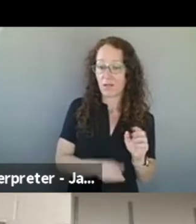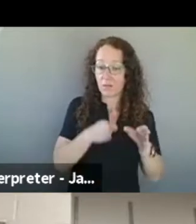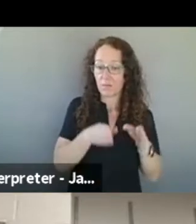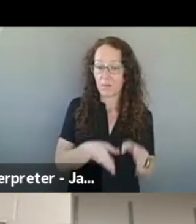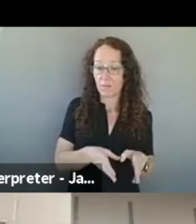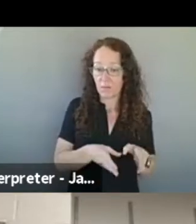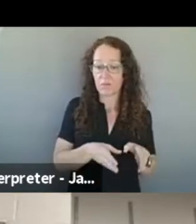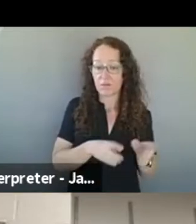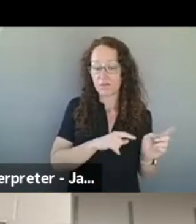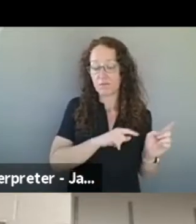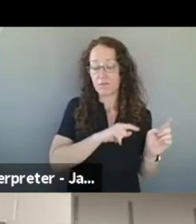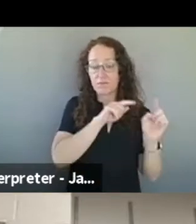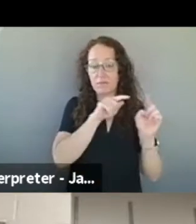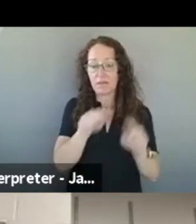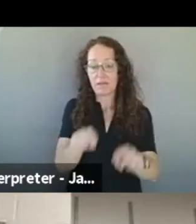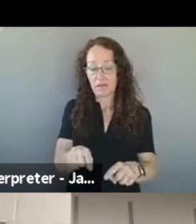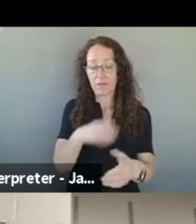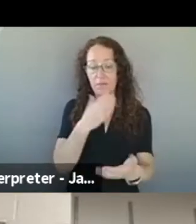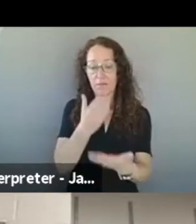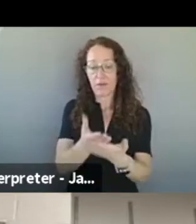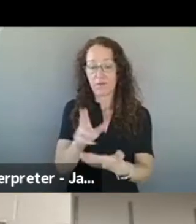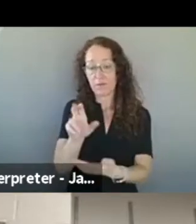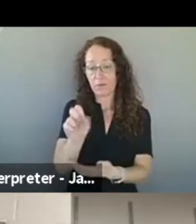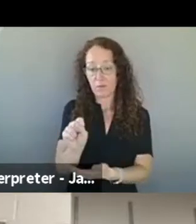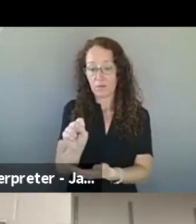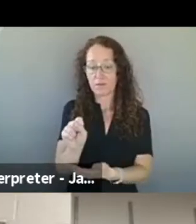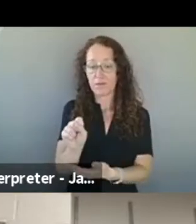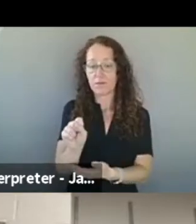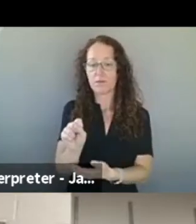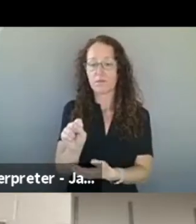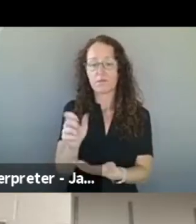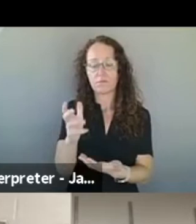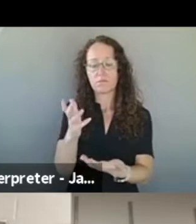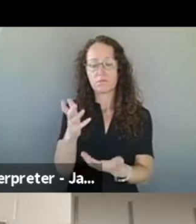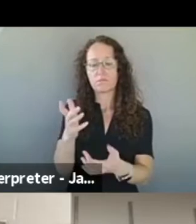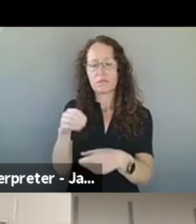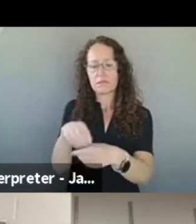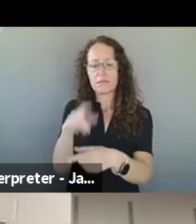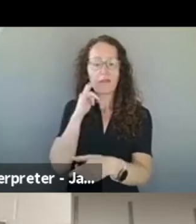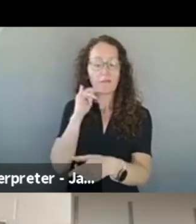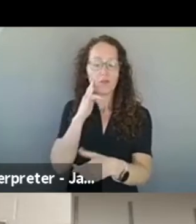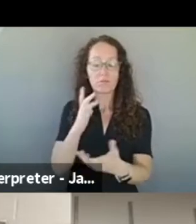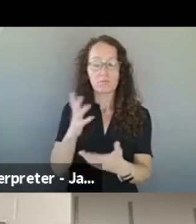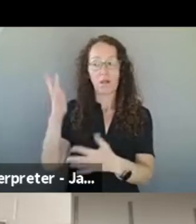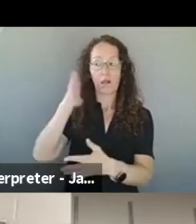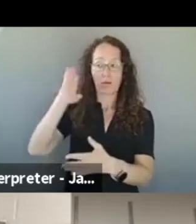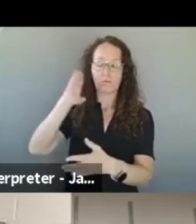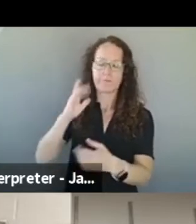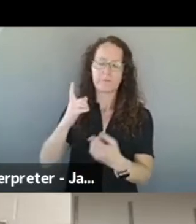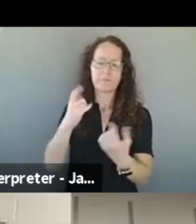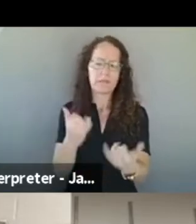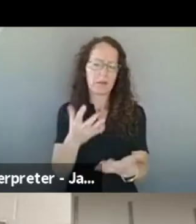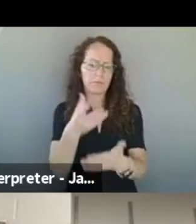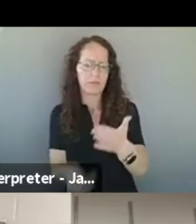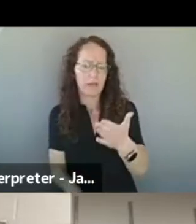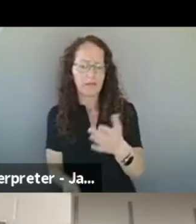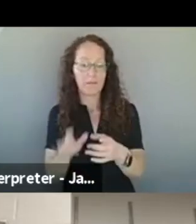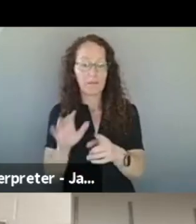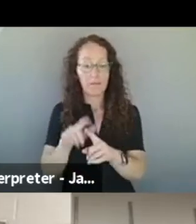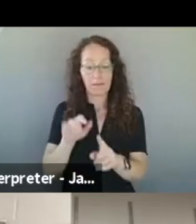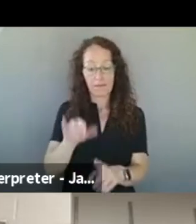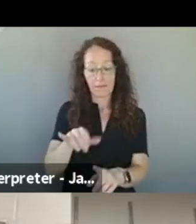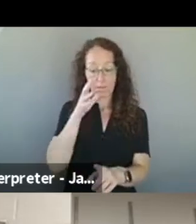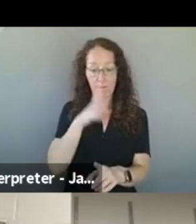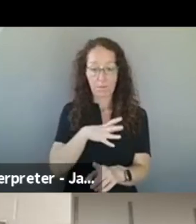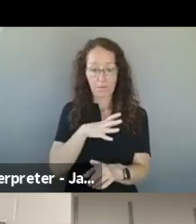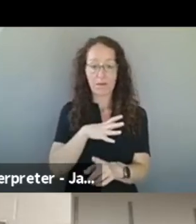United States and was in California years ago. She's passed now. But she came from a tribe of people who always had